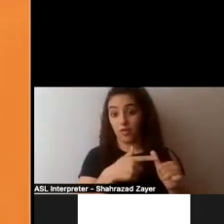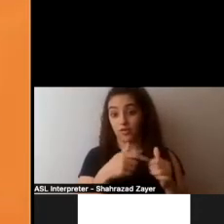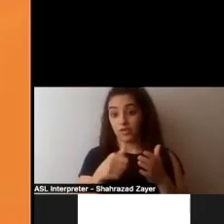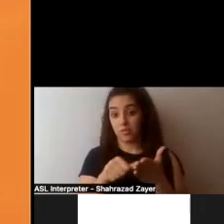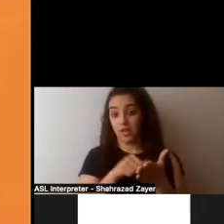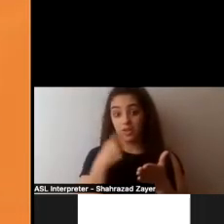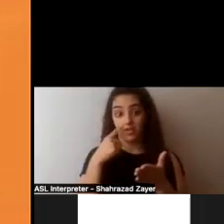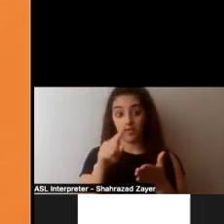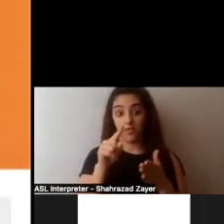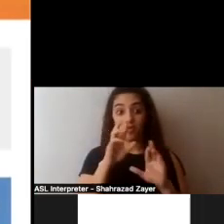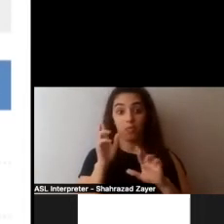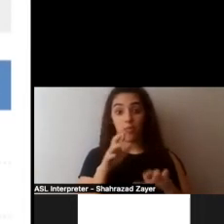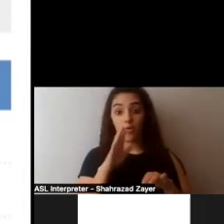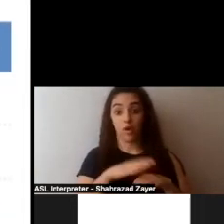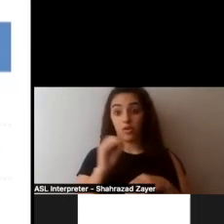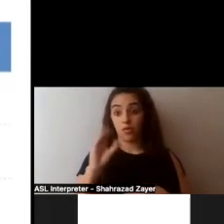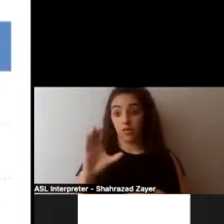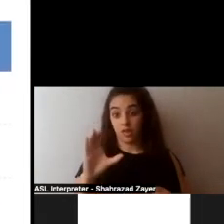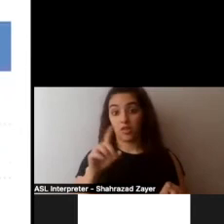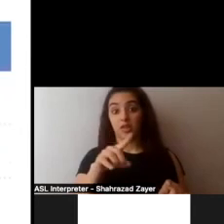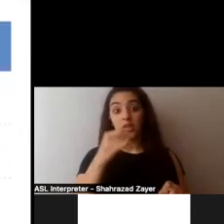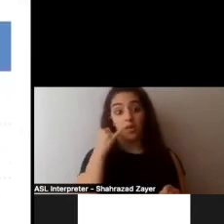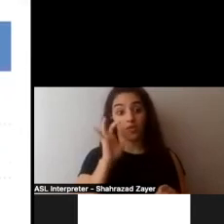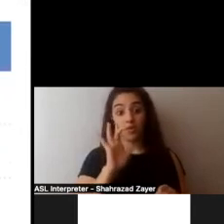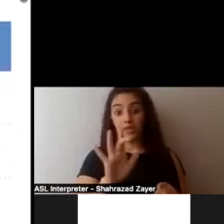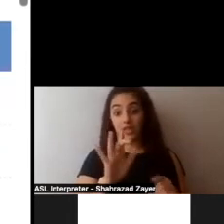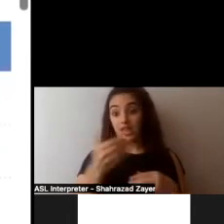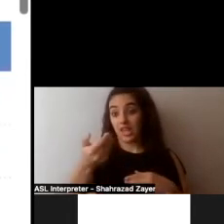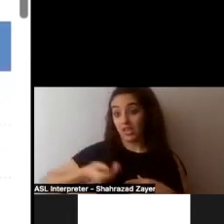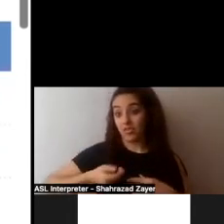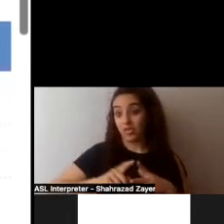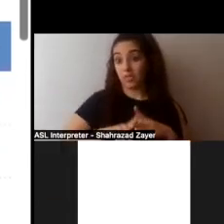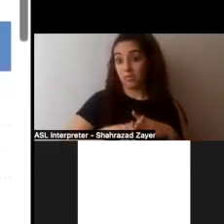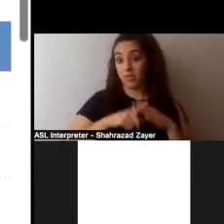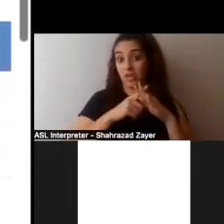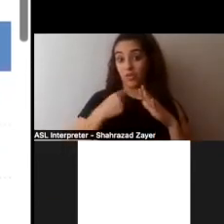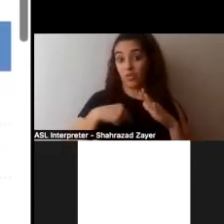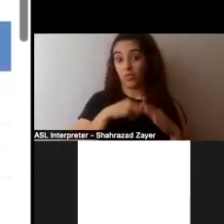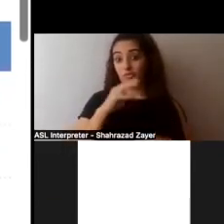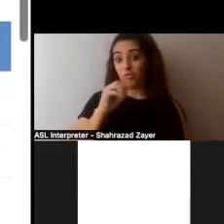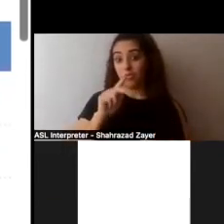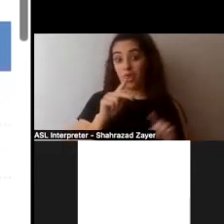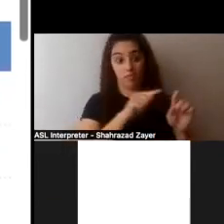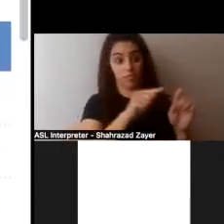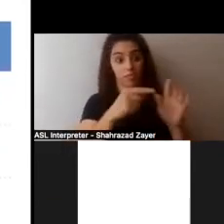introduction, right here at the very beginning, we've mapped as much of the data as we